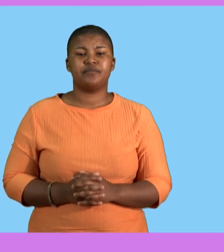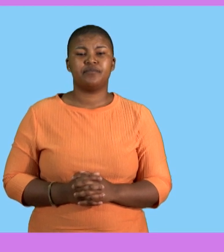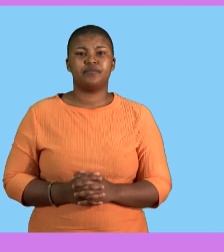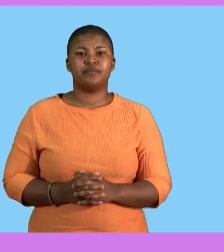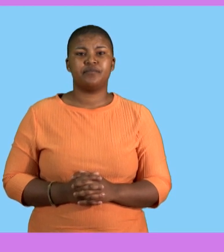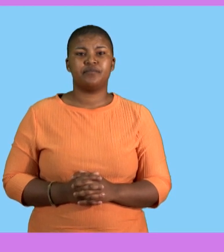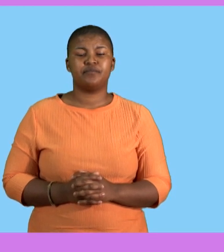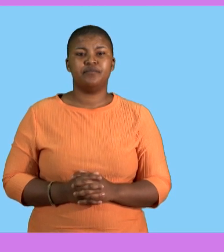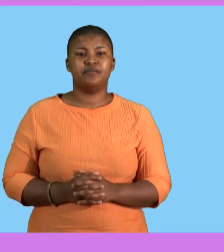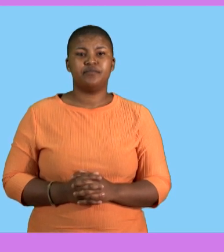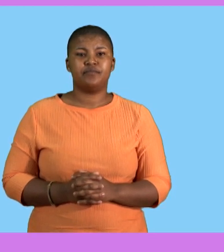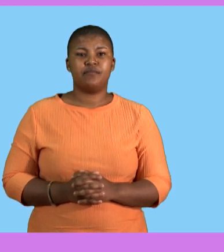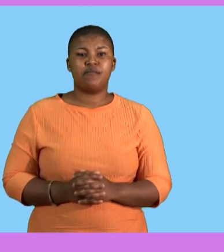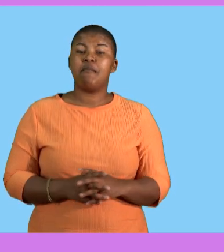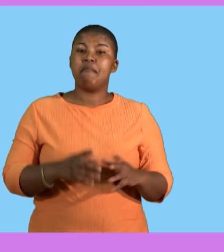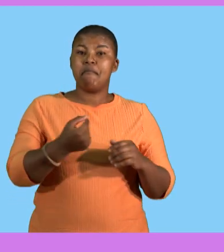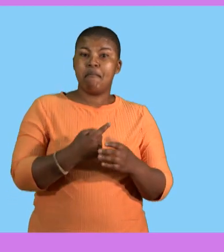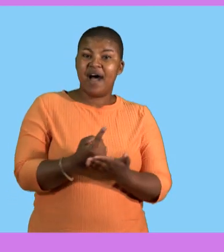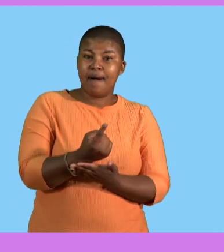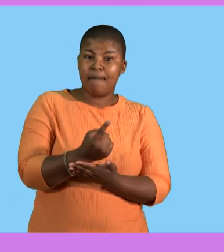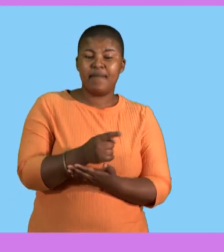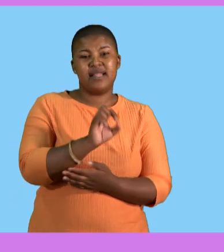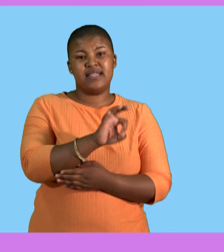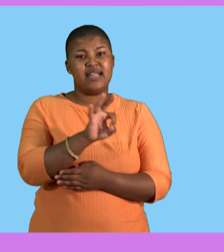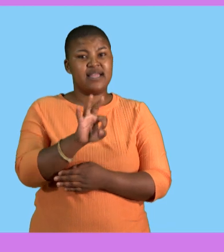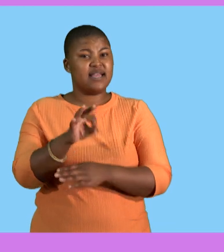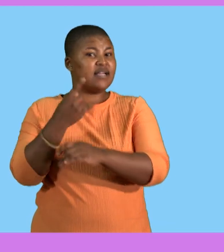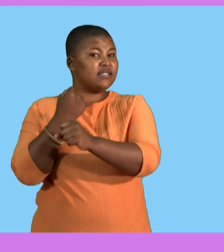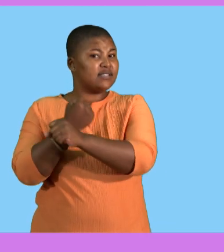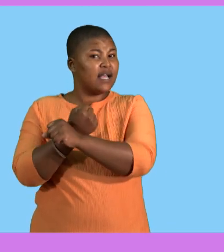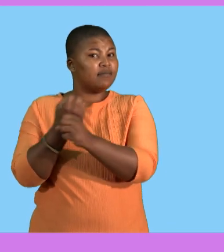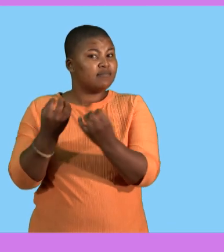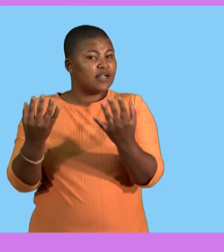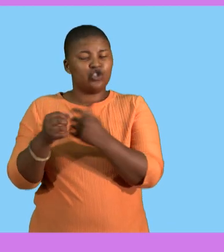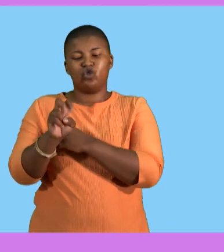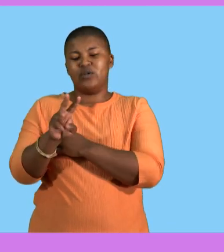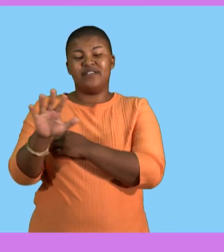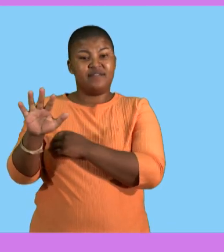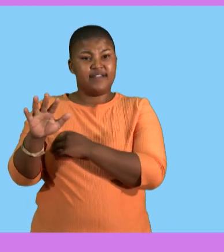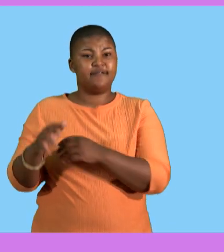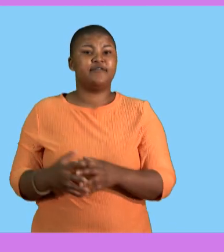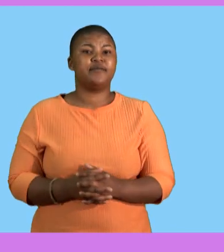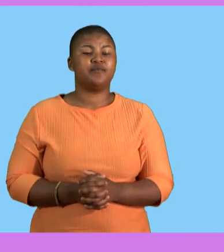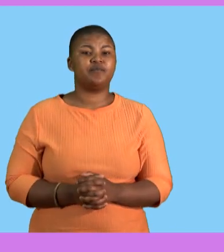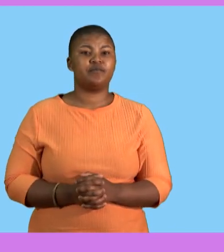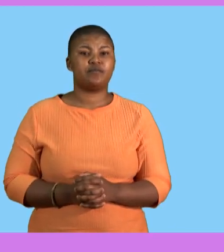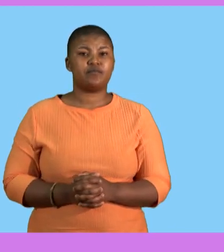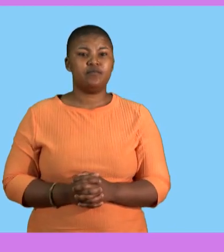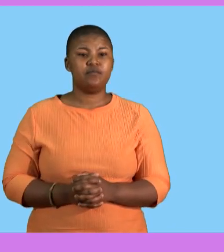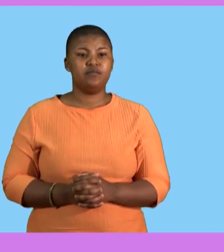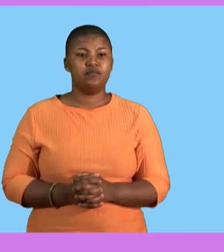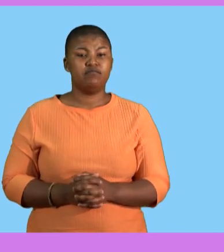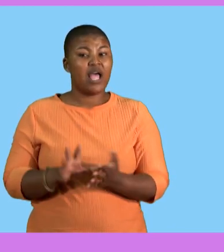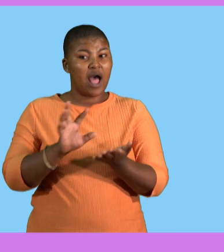and on the map it's 33 times the scale of 25. So let's quickly take